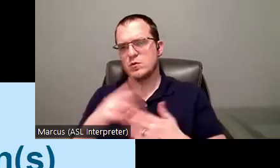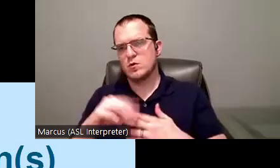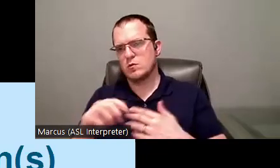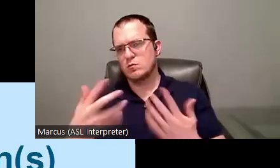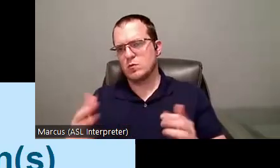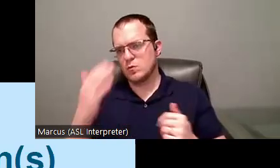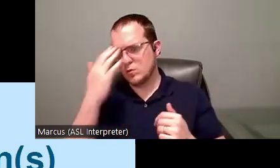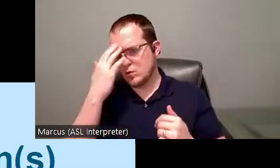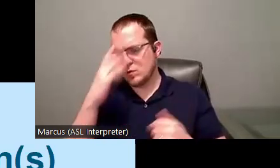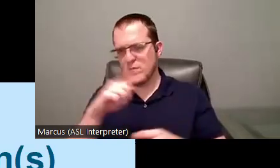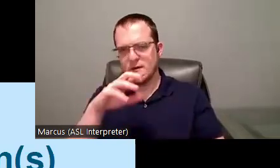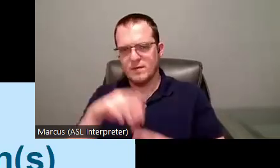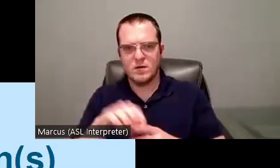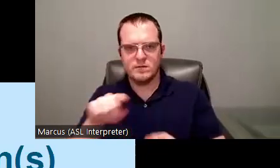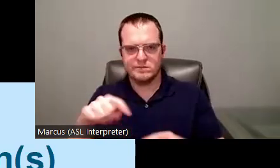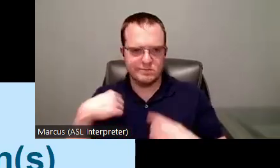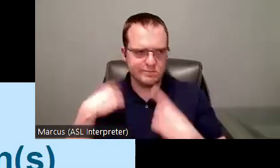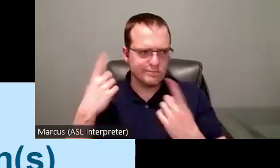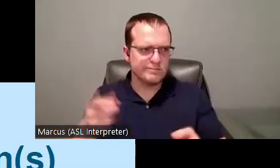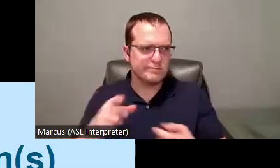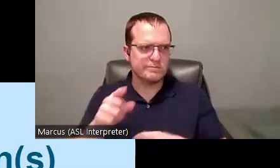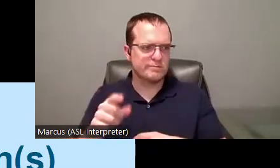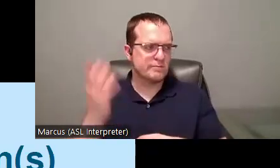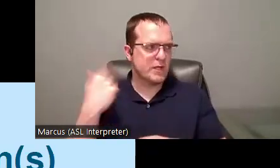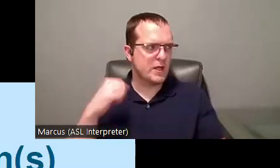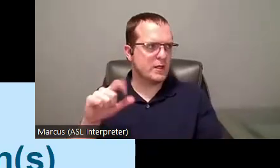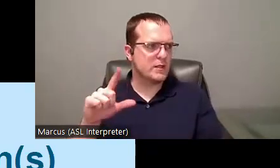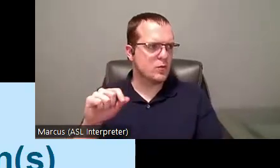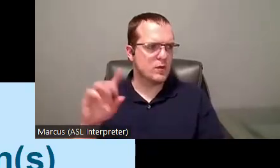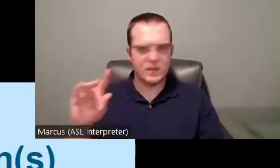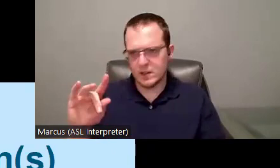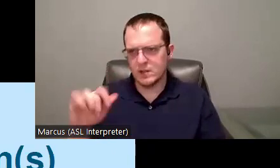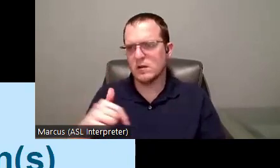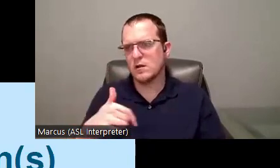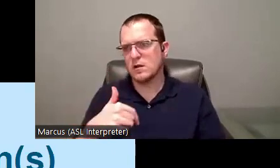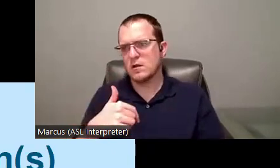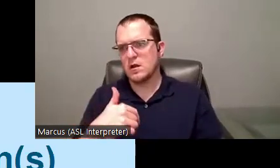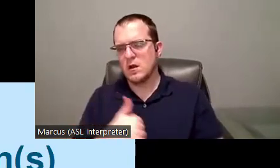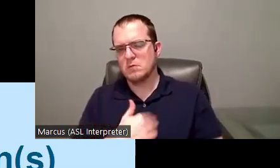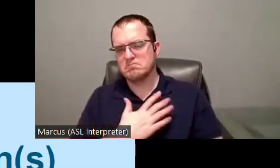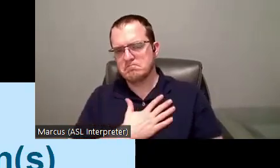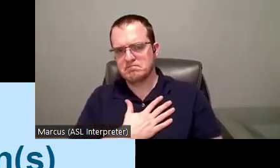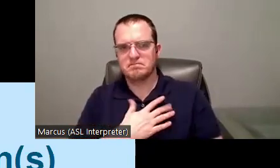we've been involved with since its beginning in 2018. I've had the honor of being the staff person working on it